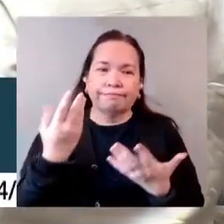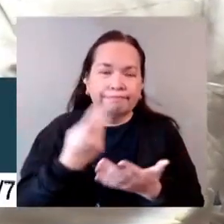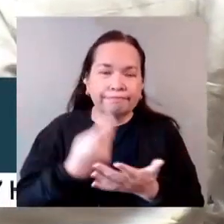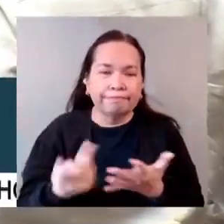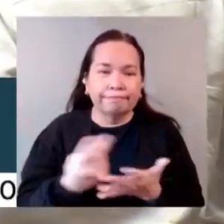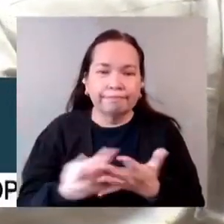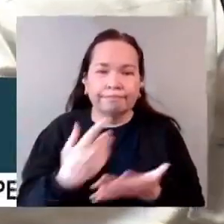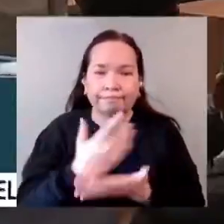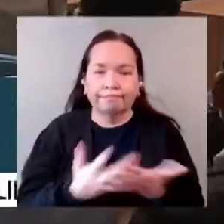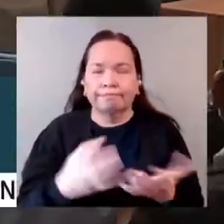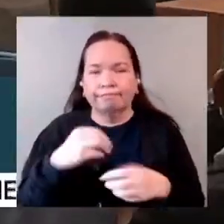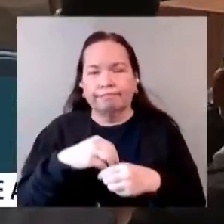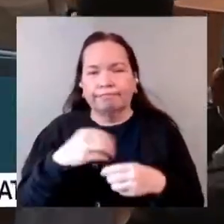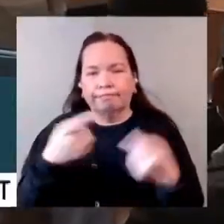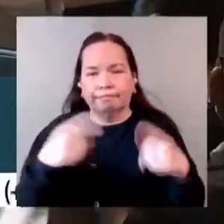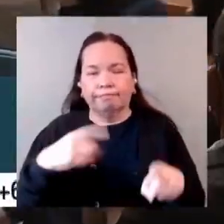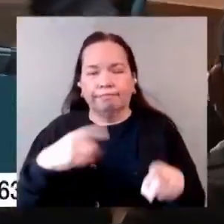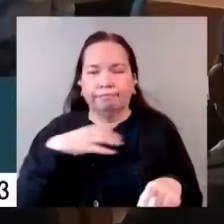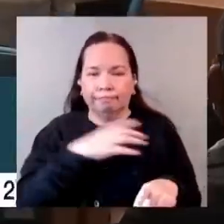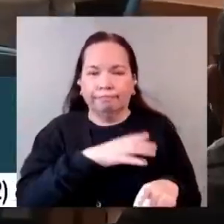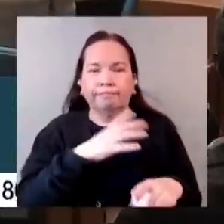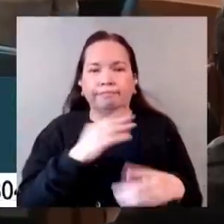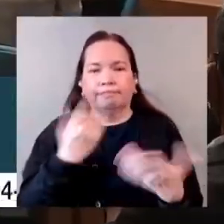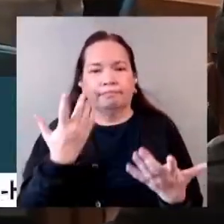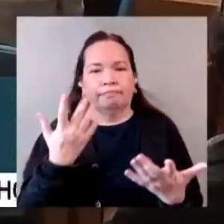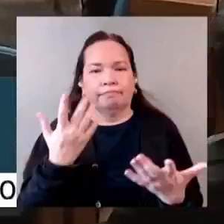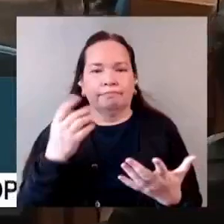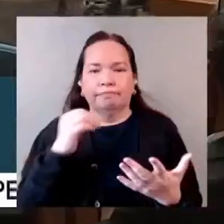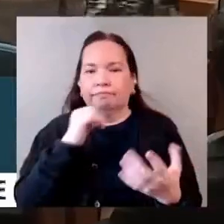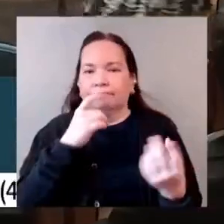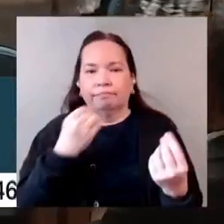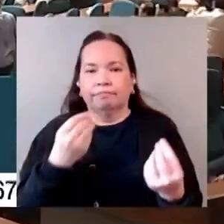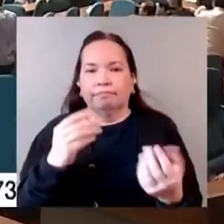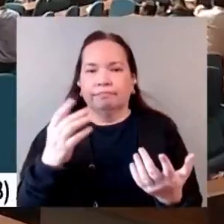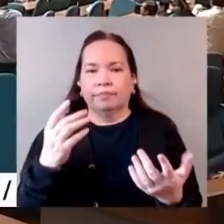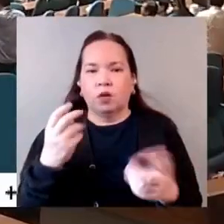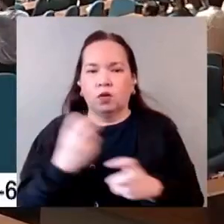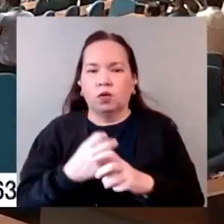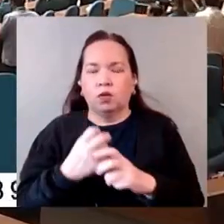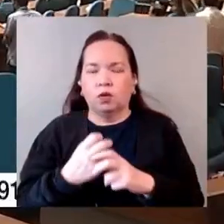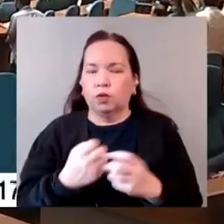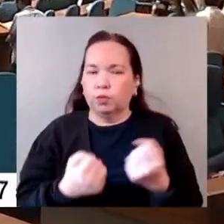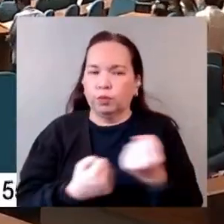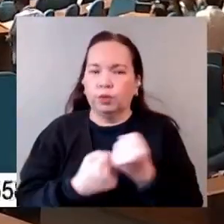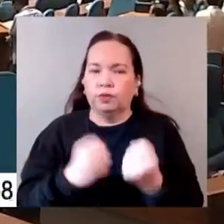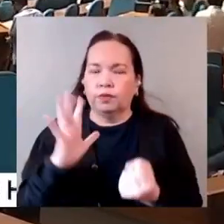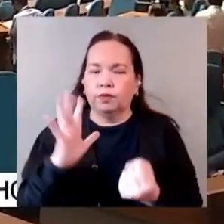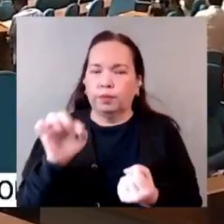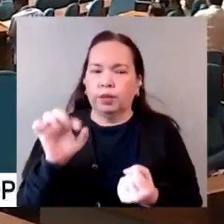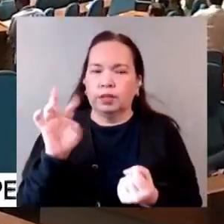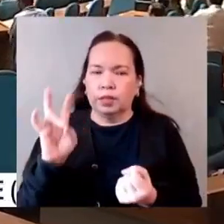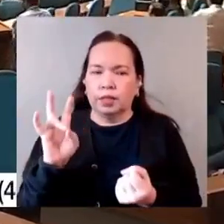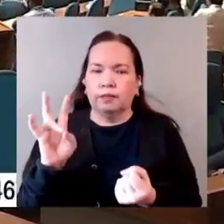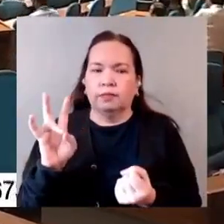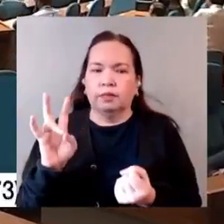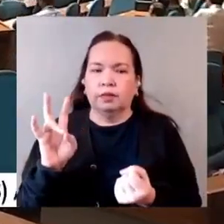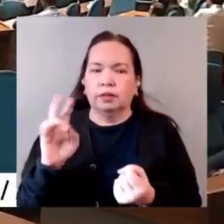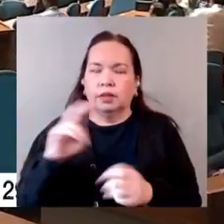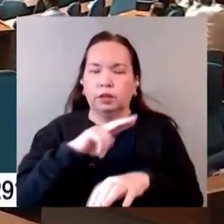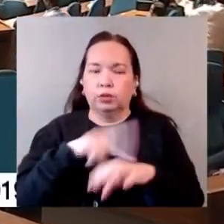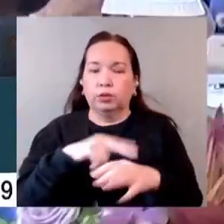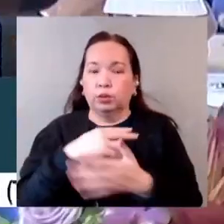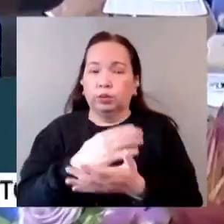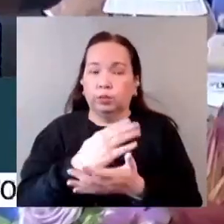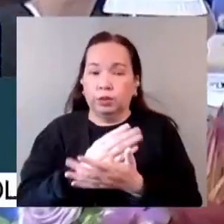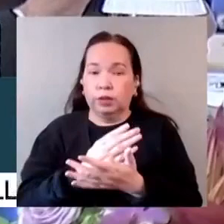other options to fund next year's 5.7 trillion peso national budget, including the controversial Maharlika Investment Fund. The